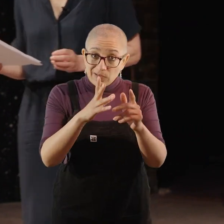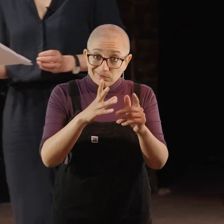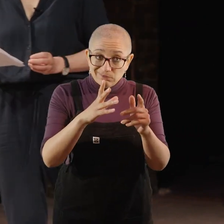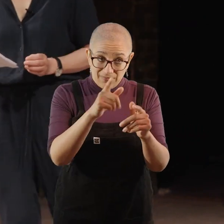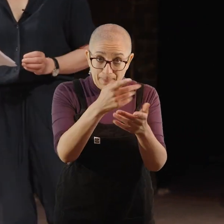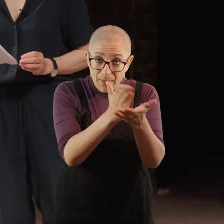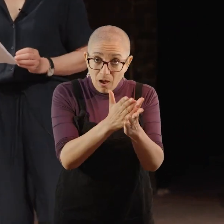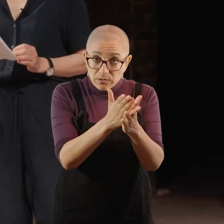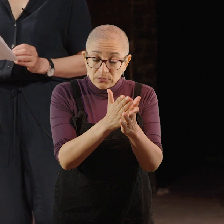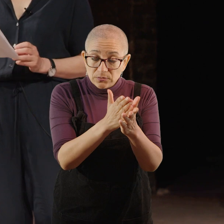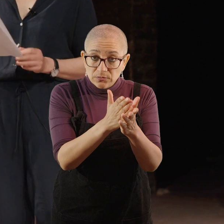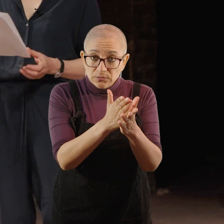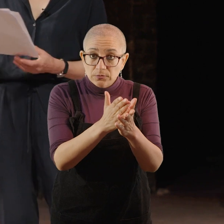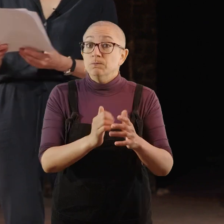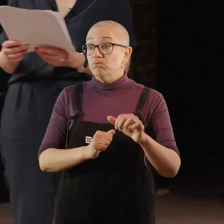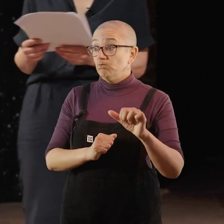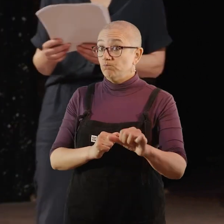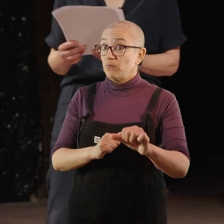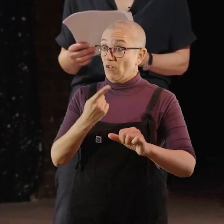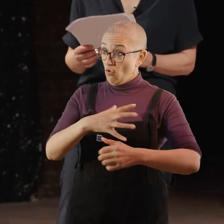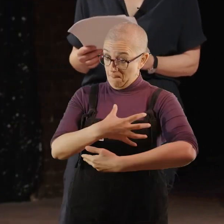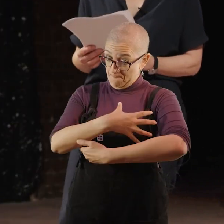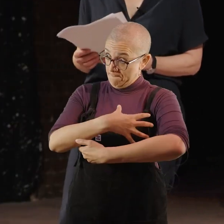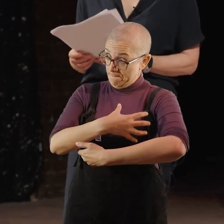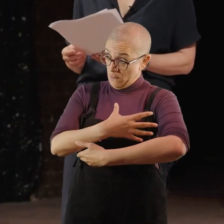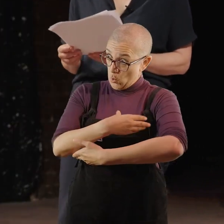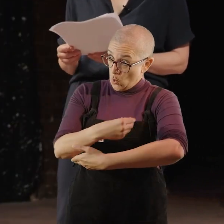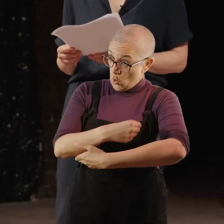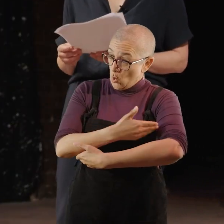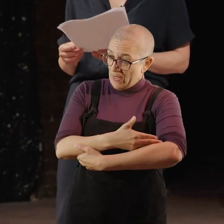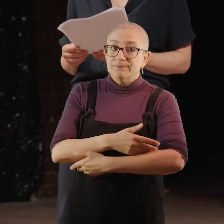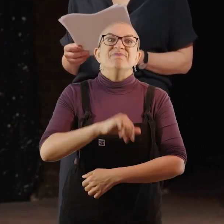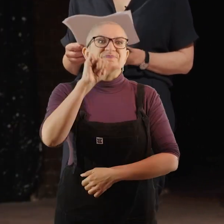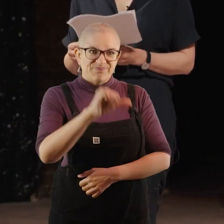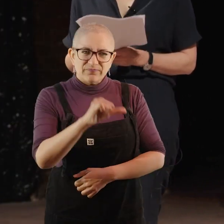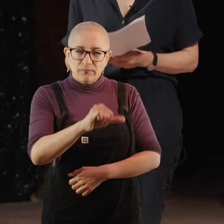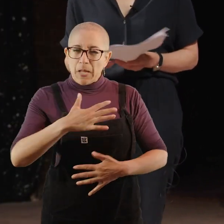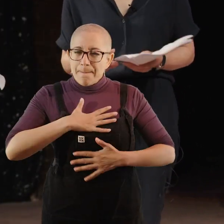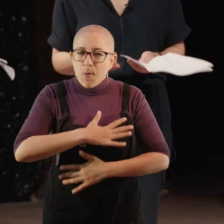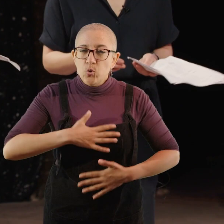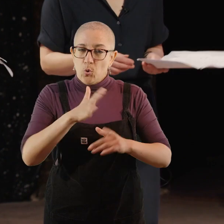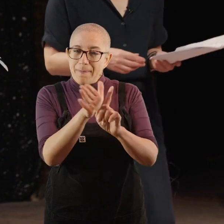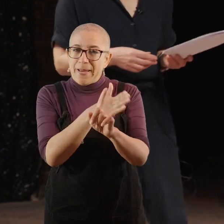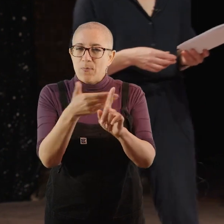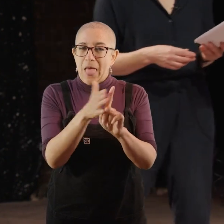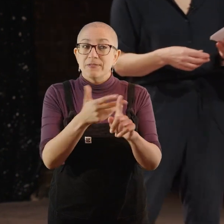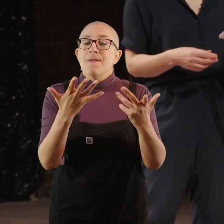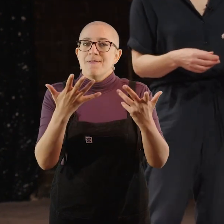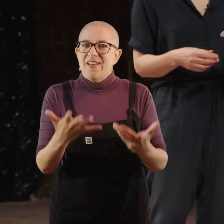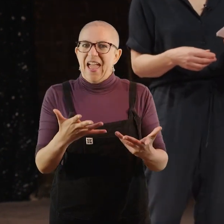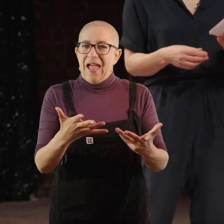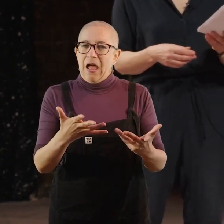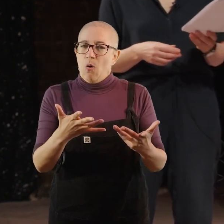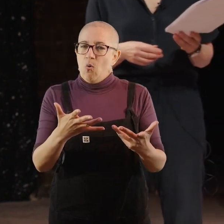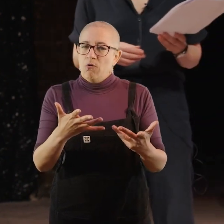such. Yeah. Mm-hmm. Yeah, sure. With that really emotionally, right, this is the big guns. You're getting the big guns out, you